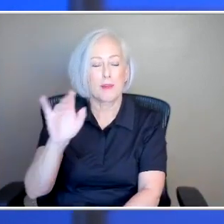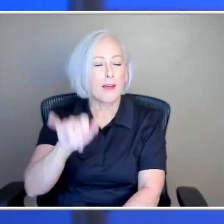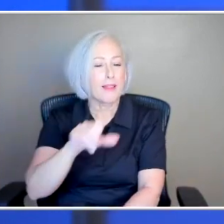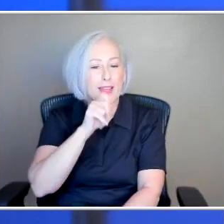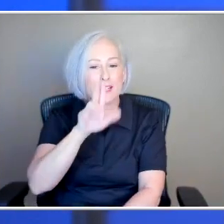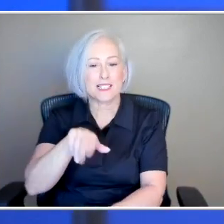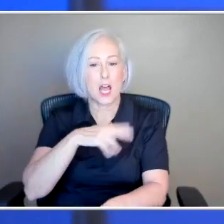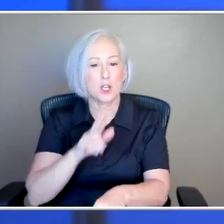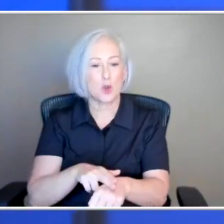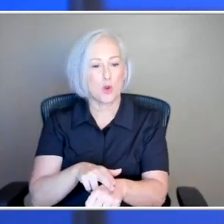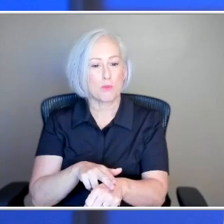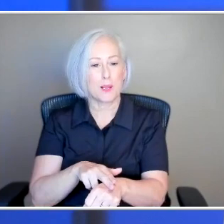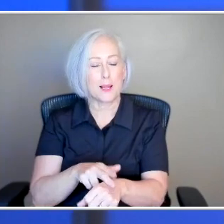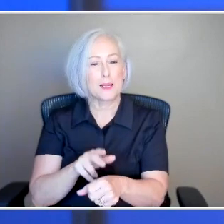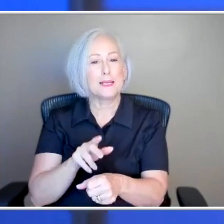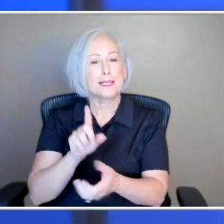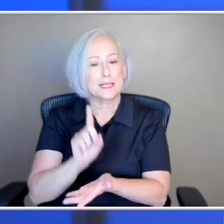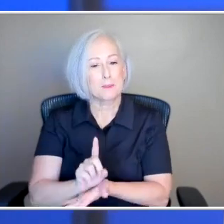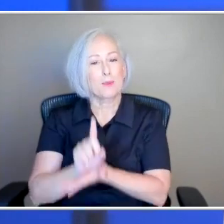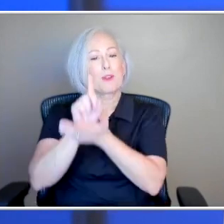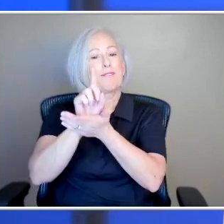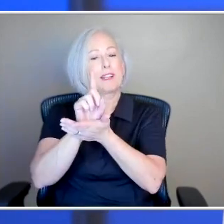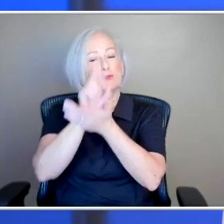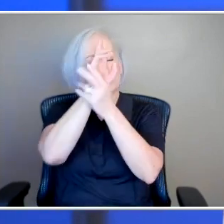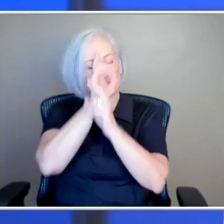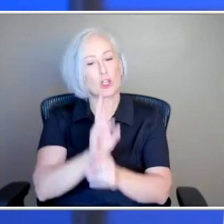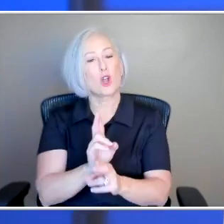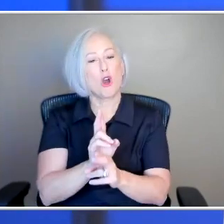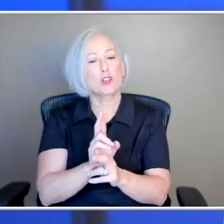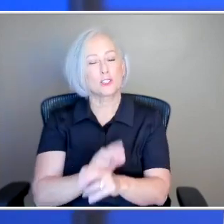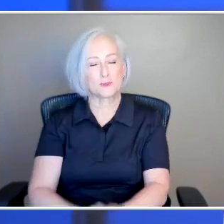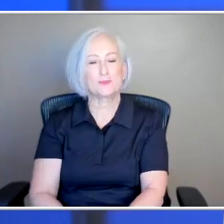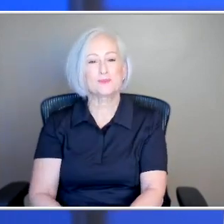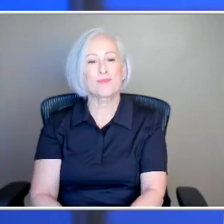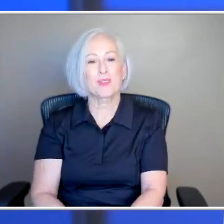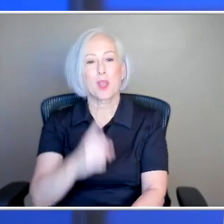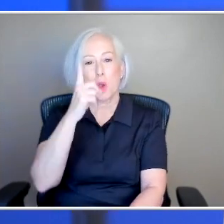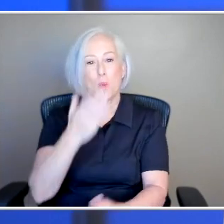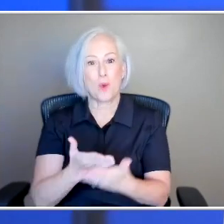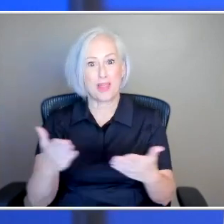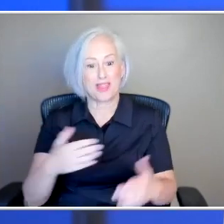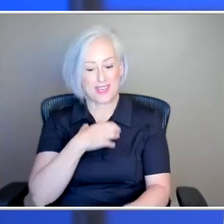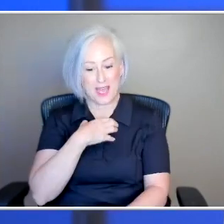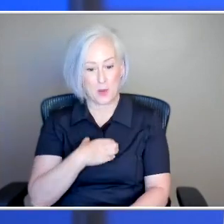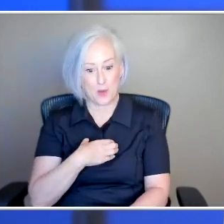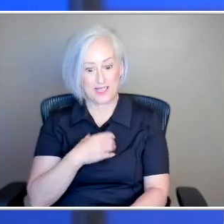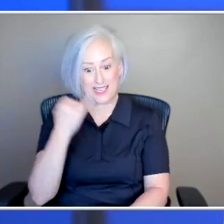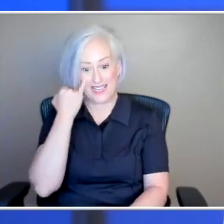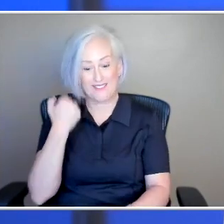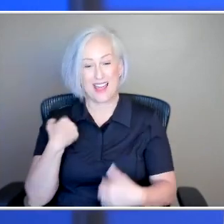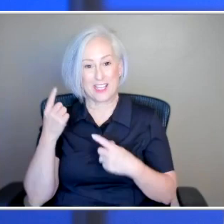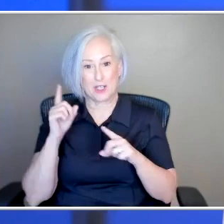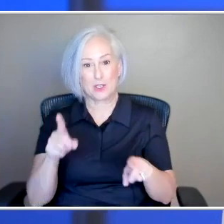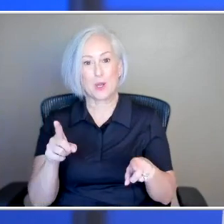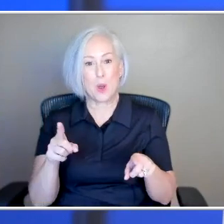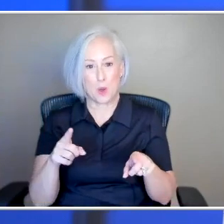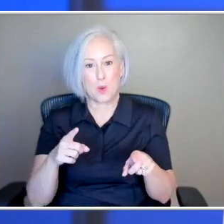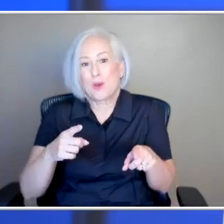It's an honor to be there. One of the things I wish I would have wanted as a player, I got to play in one of them that I ended up